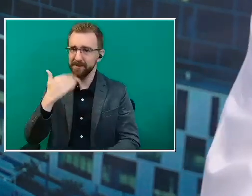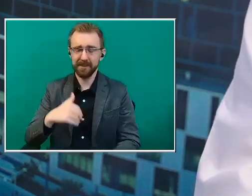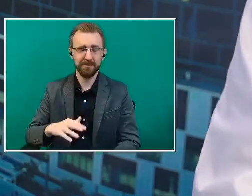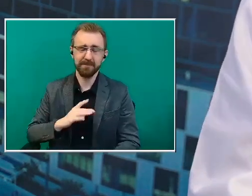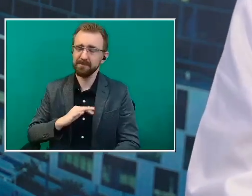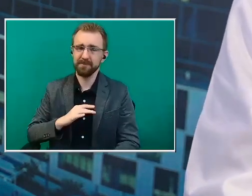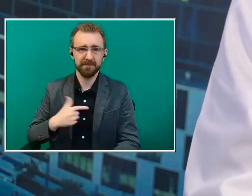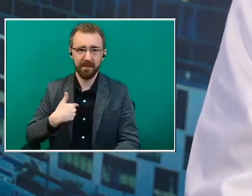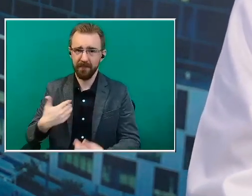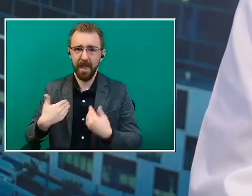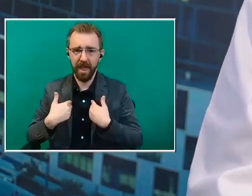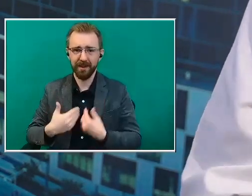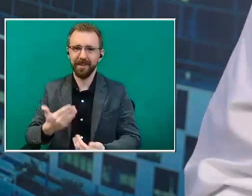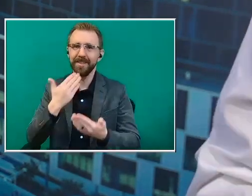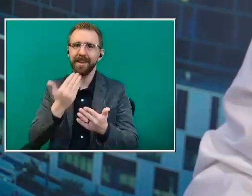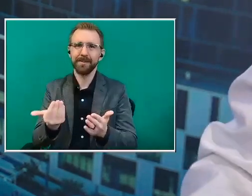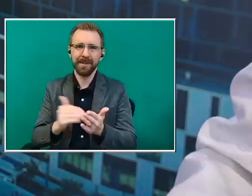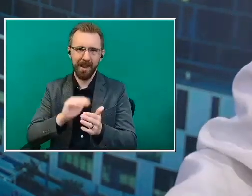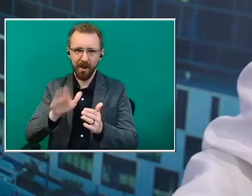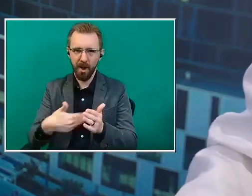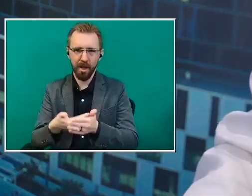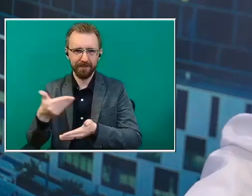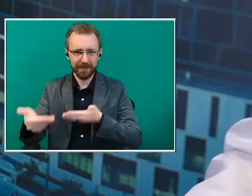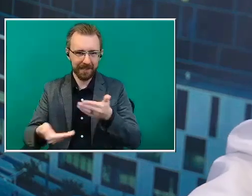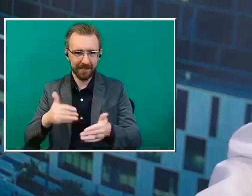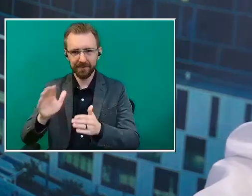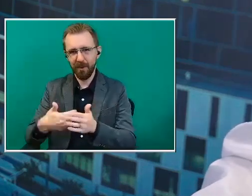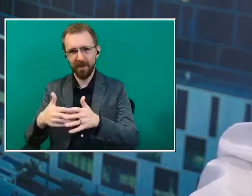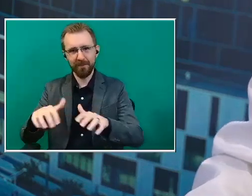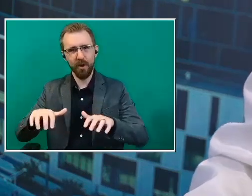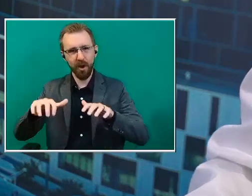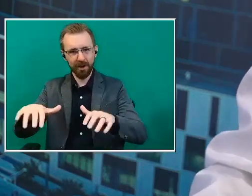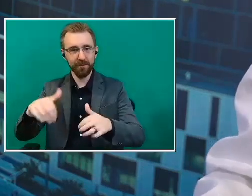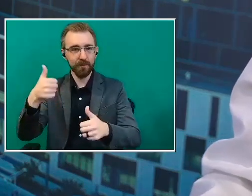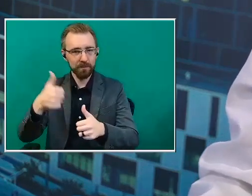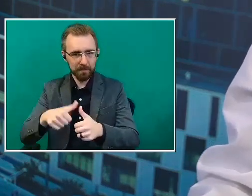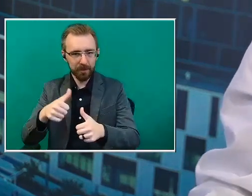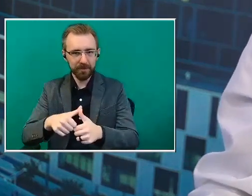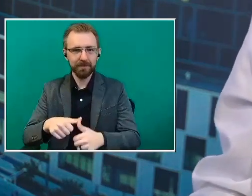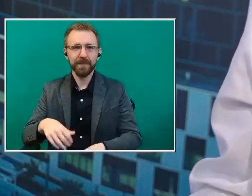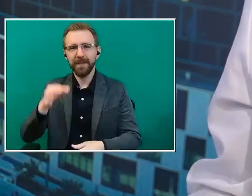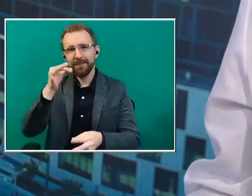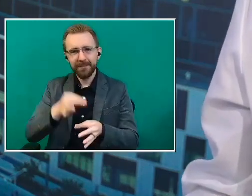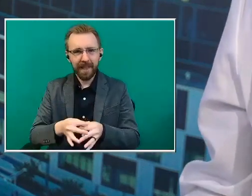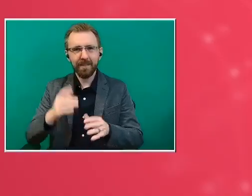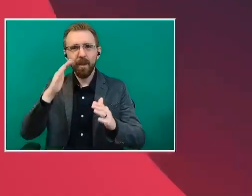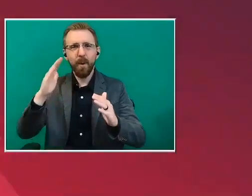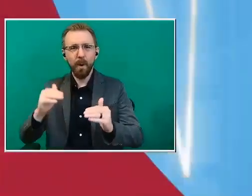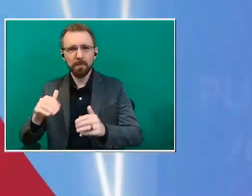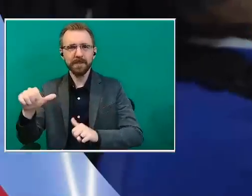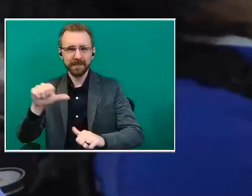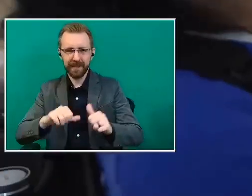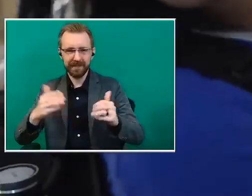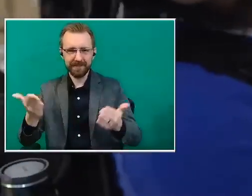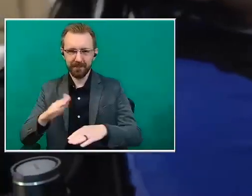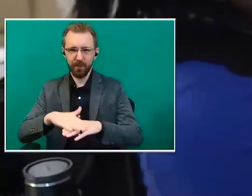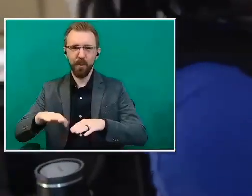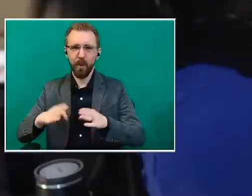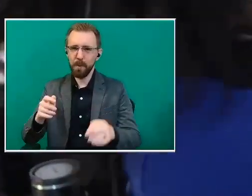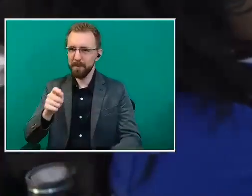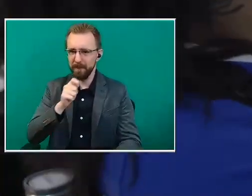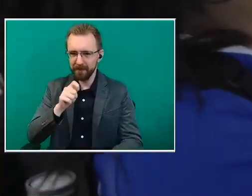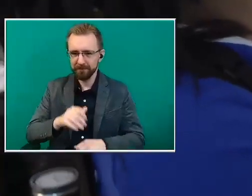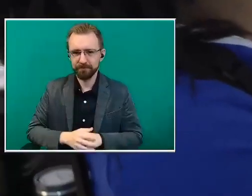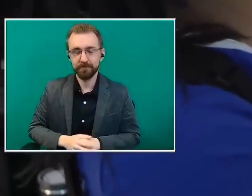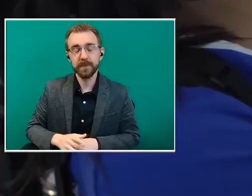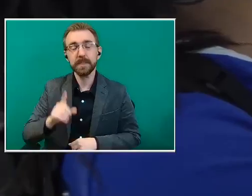Thanks again to all of our guests and to all of our audience. Remember, faith, hope, and science right here on Open Mics. We'll see you next week. A single mother of 6